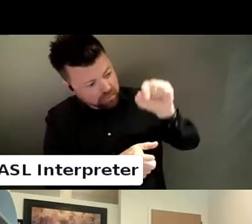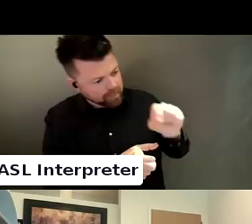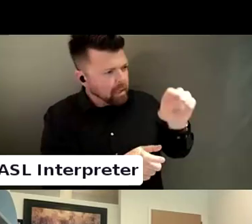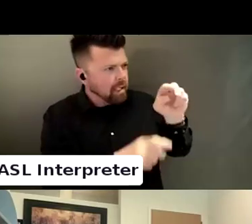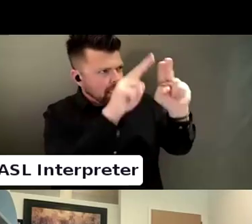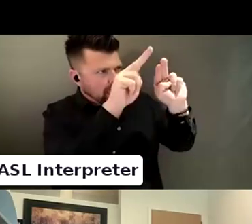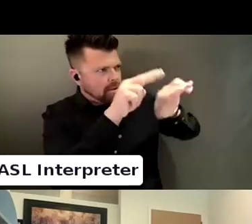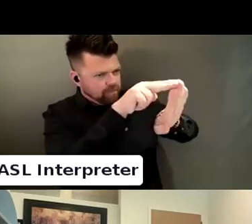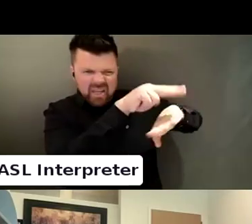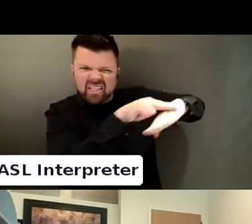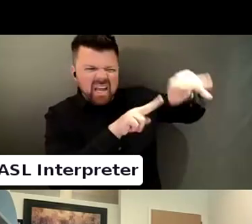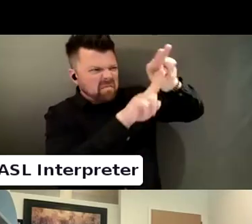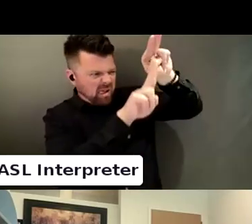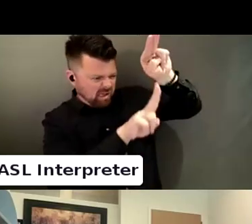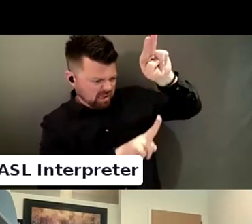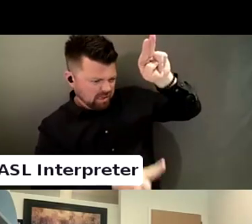way.